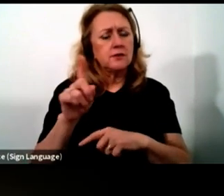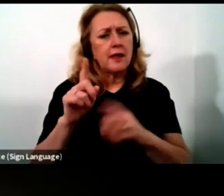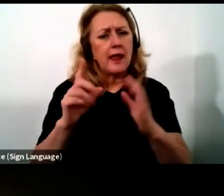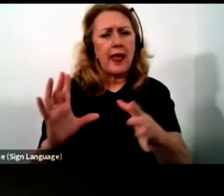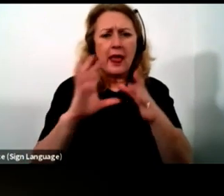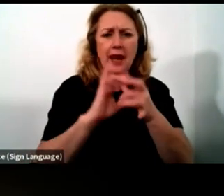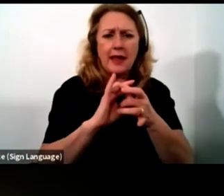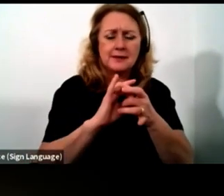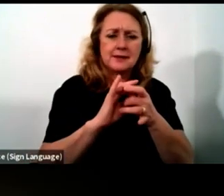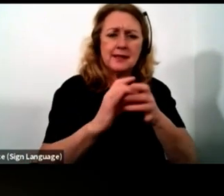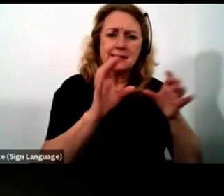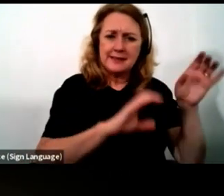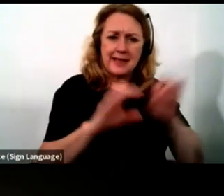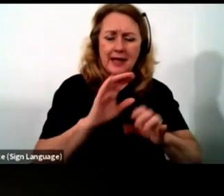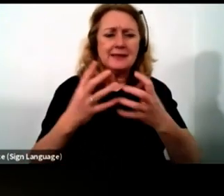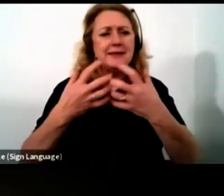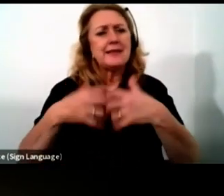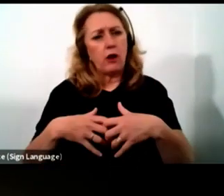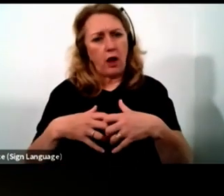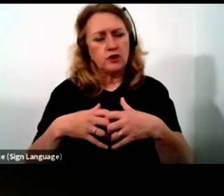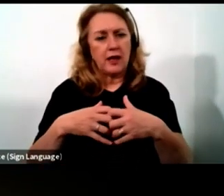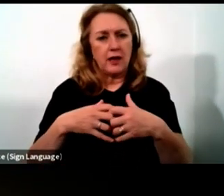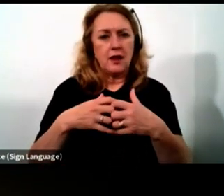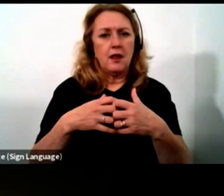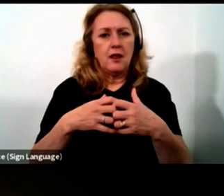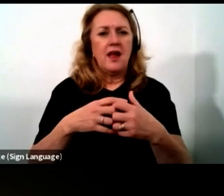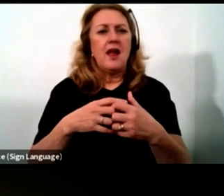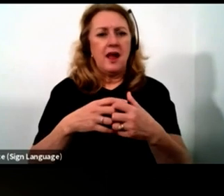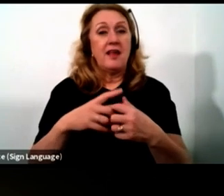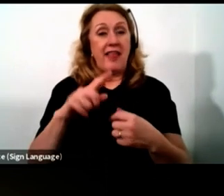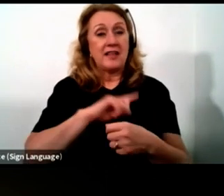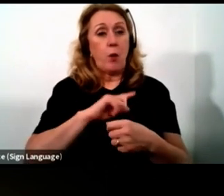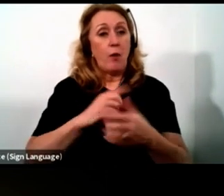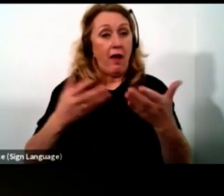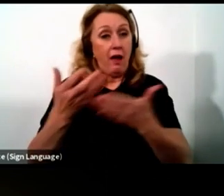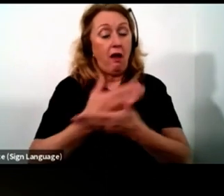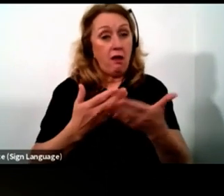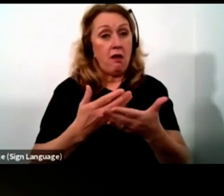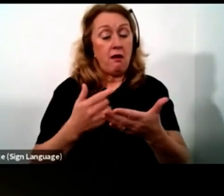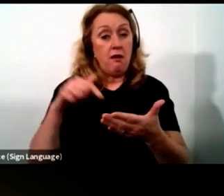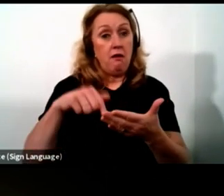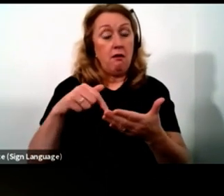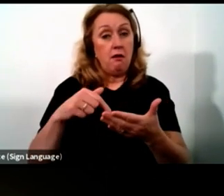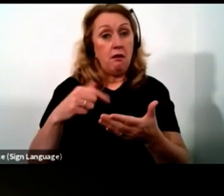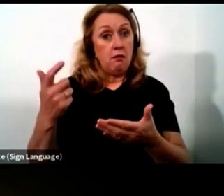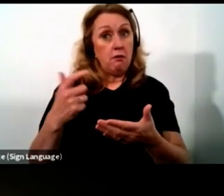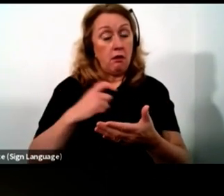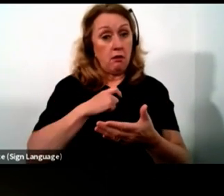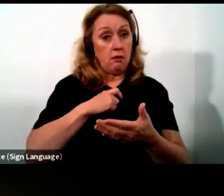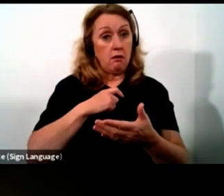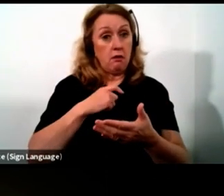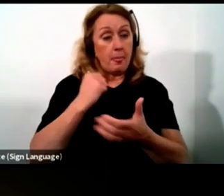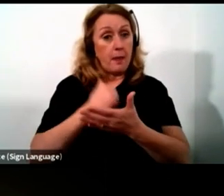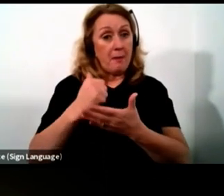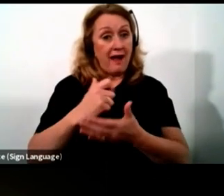link between science and technology, and that it is probably why we are having this debate. Is there a role for banks in the new